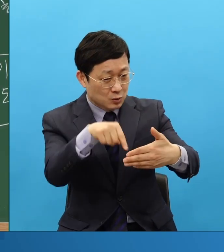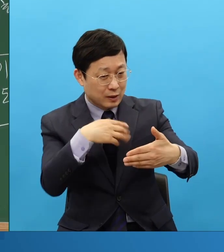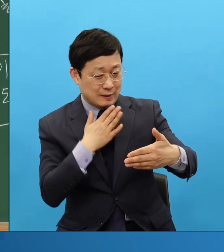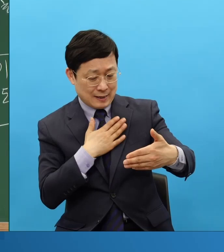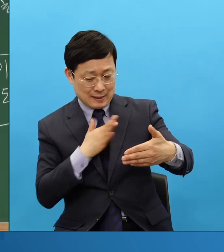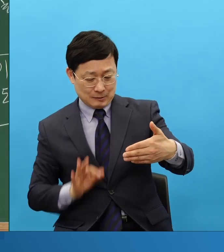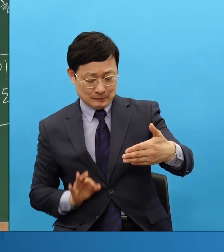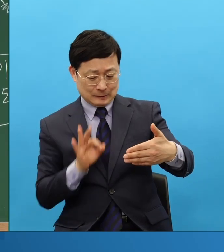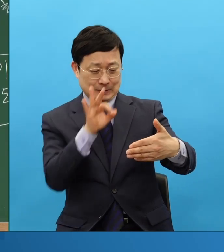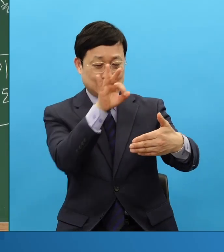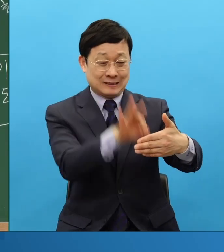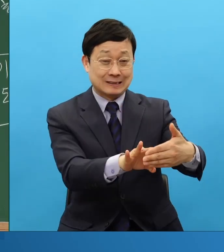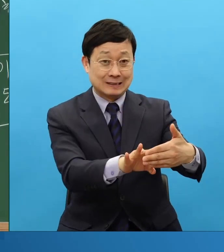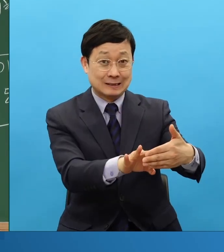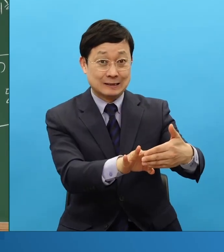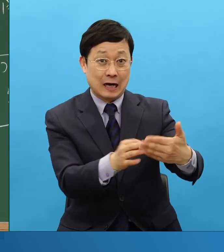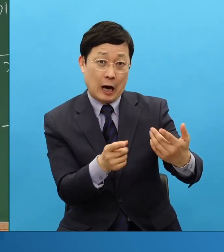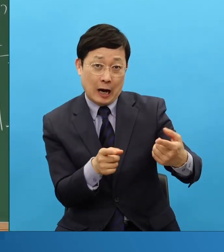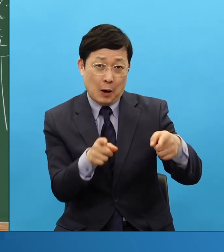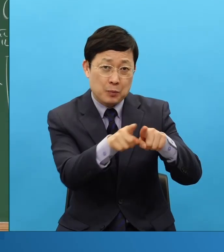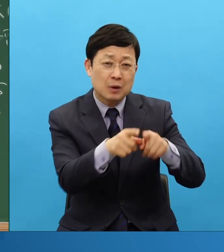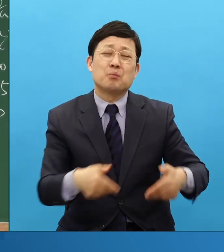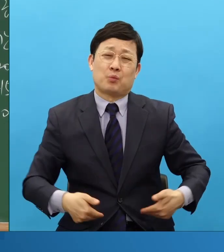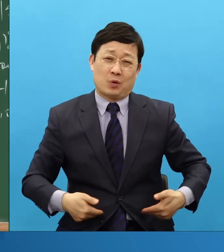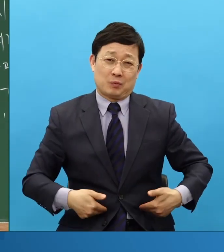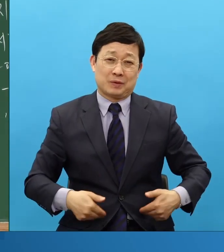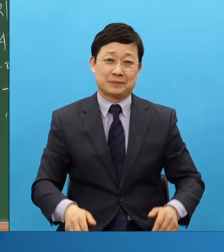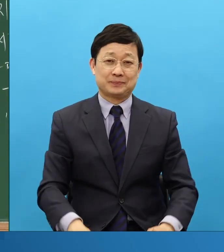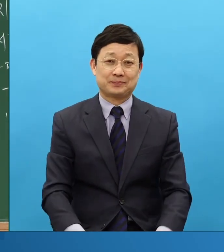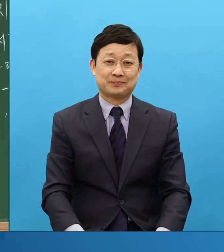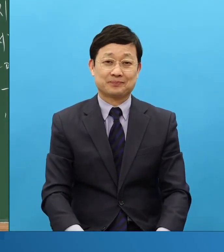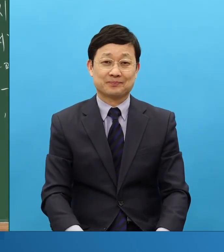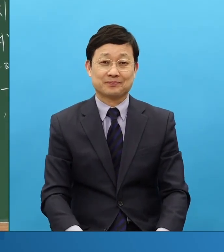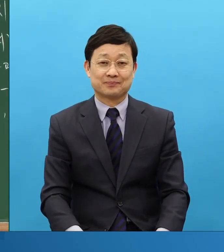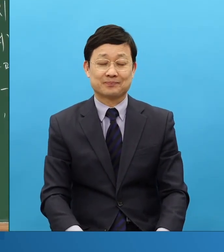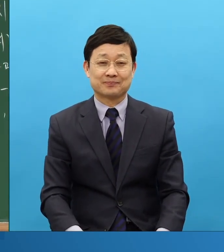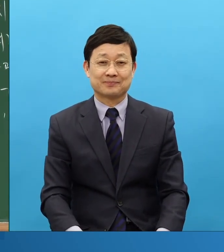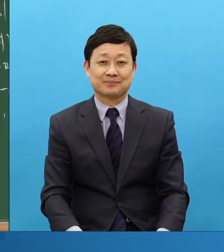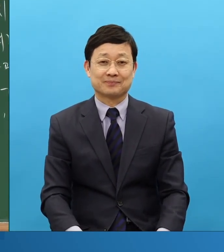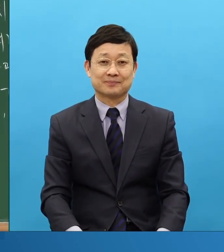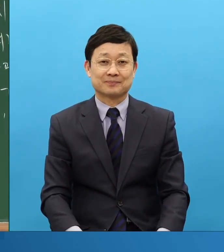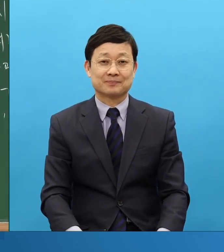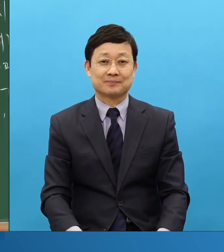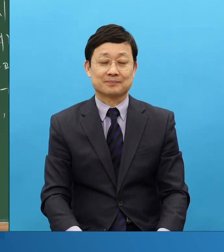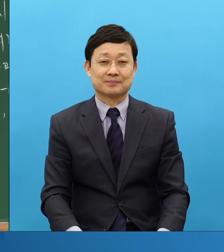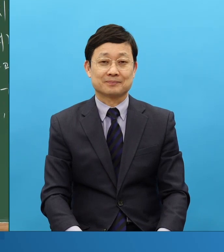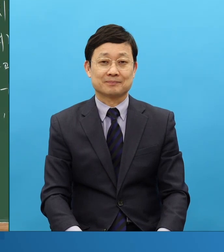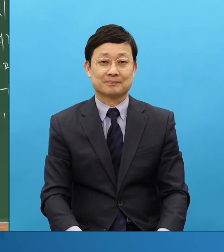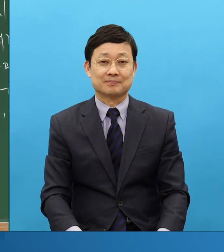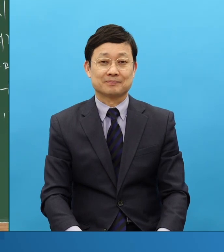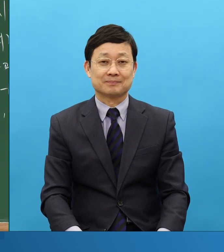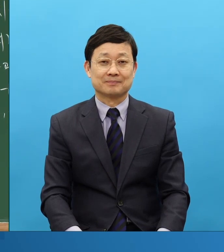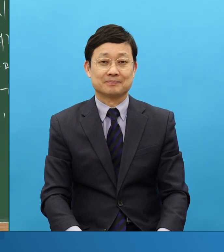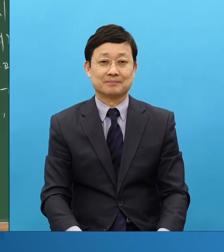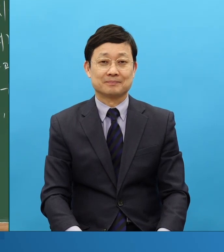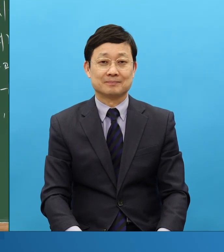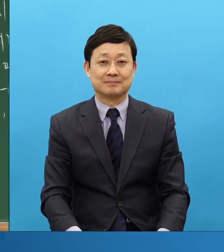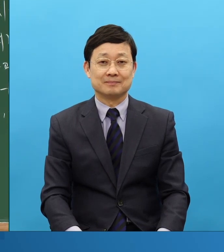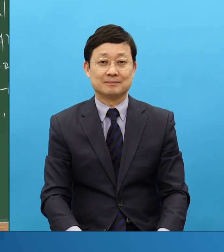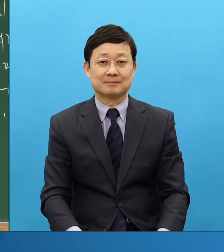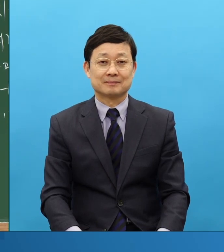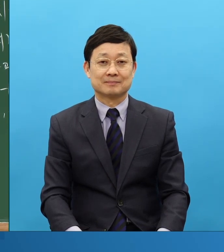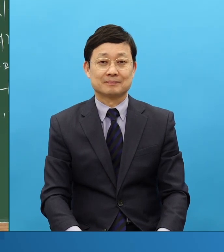whether it's a church pastor, your senior pastor, or the assistant pastor, regardless of that, you need to be able to be within that, really be able to have